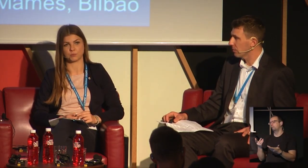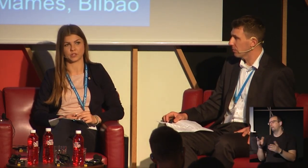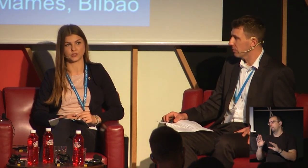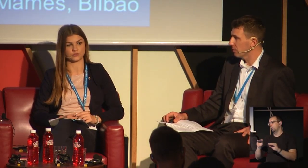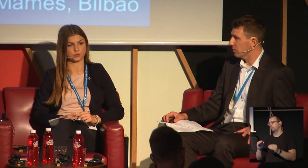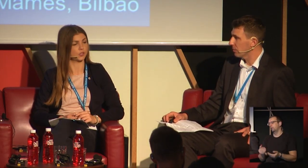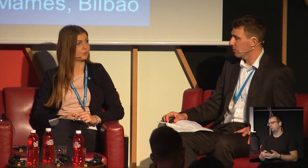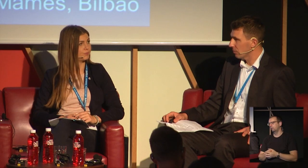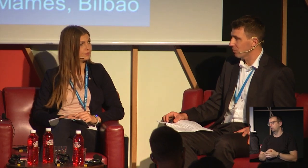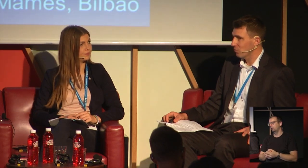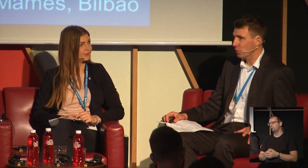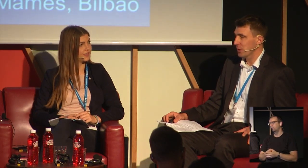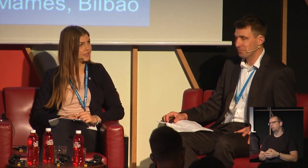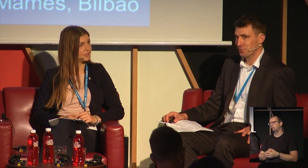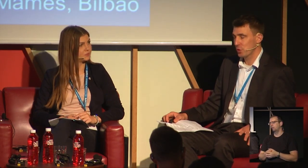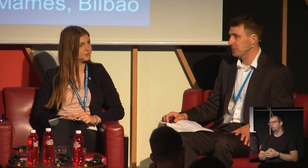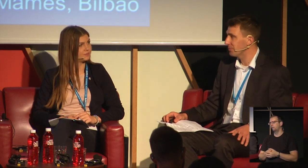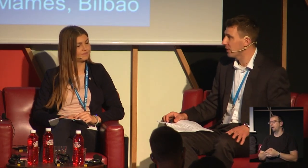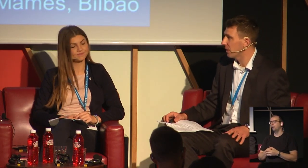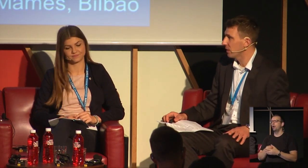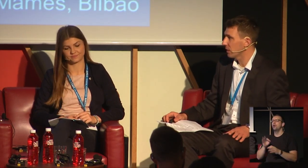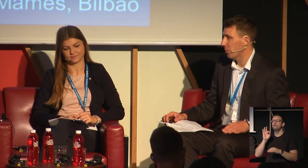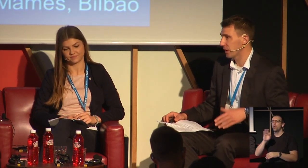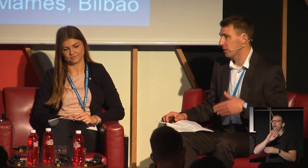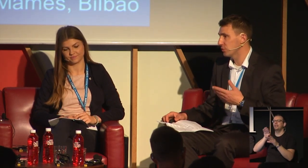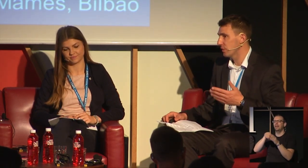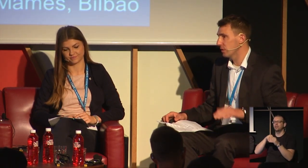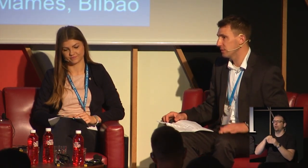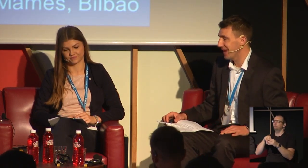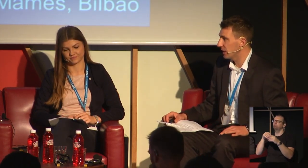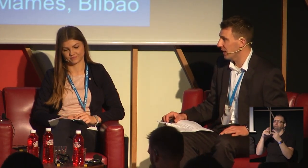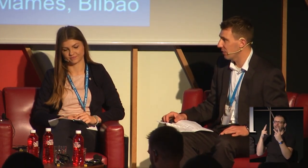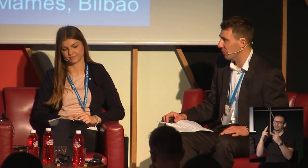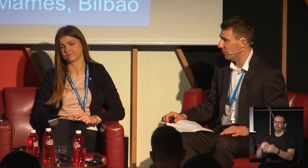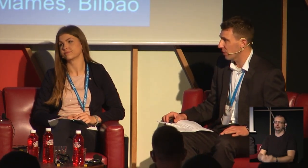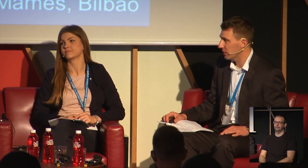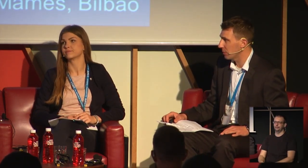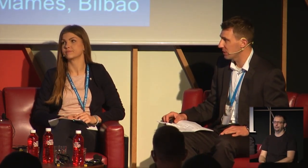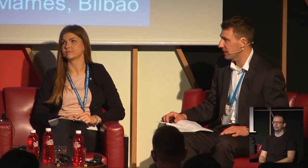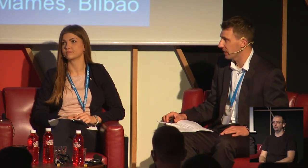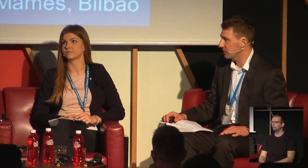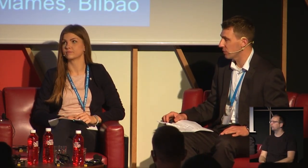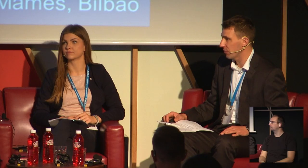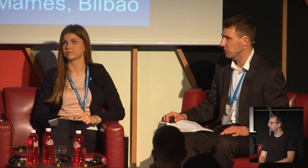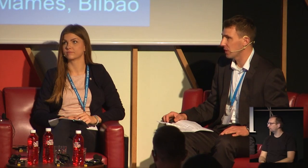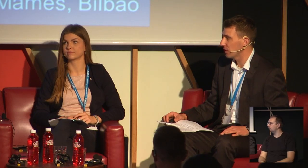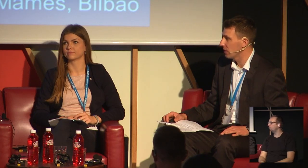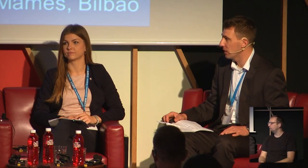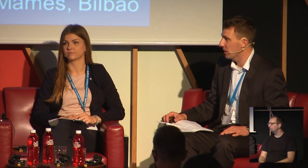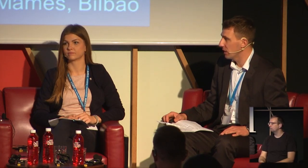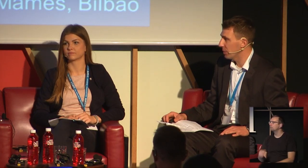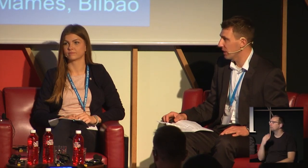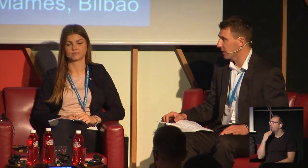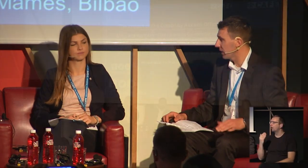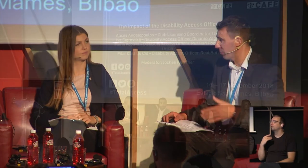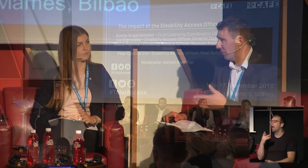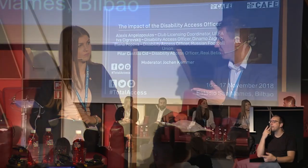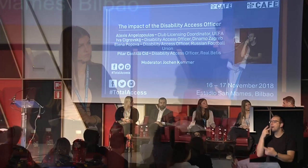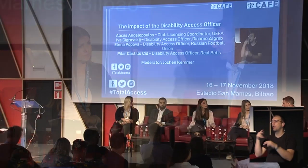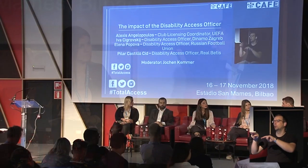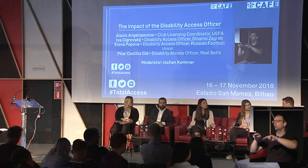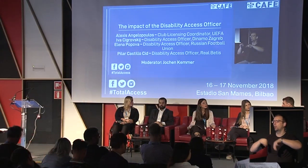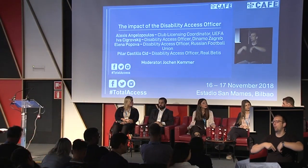disabled people into football. Okay, great. Coming back now to the daily life of a disability access officer, Pilar, can